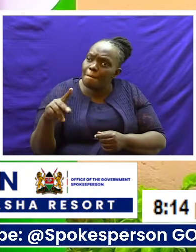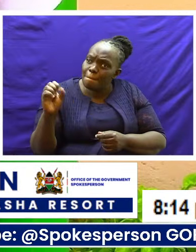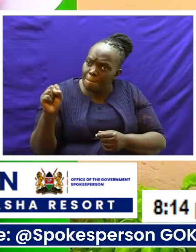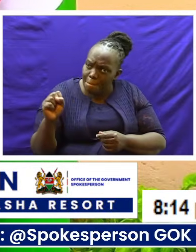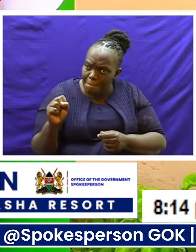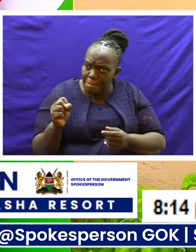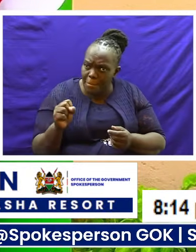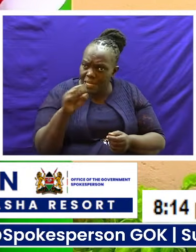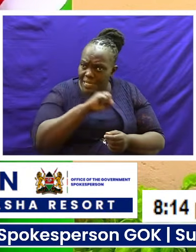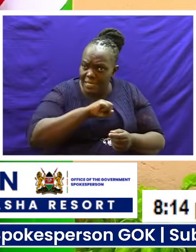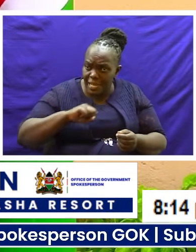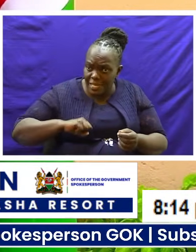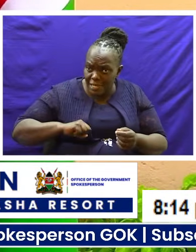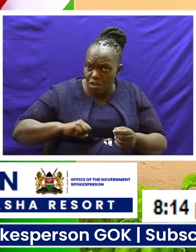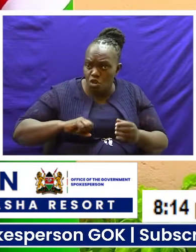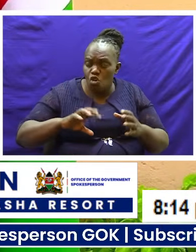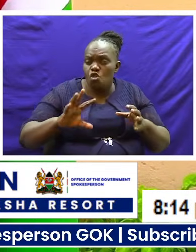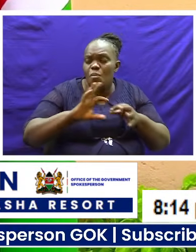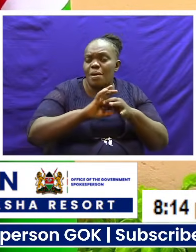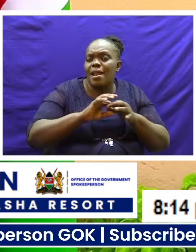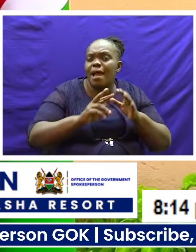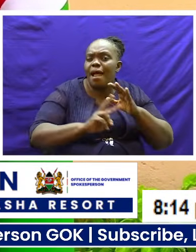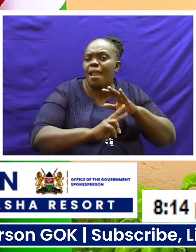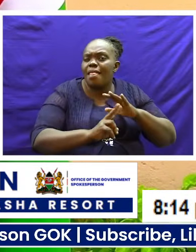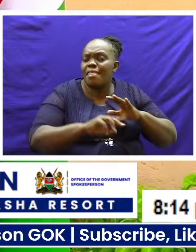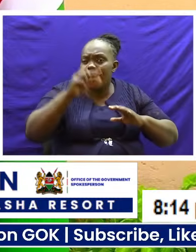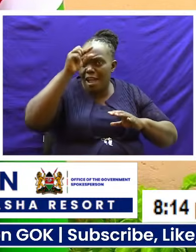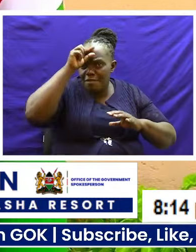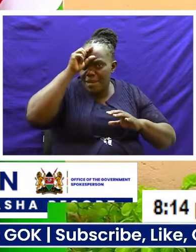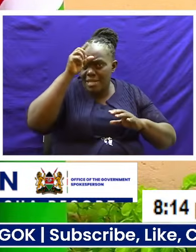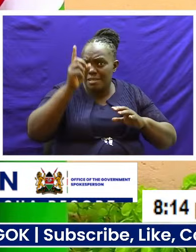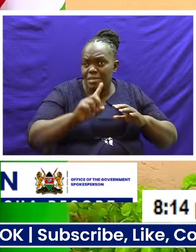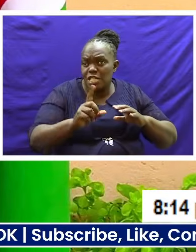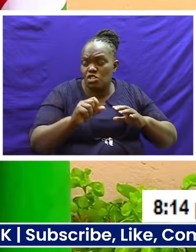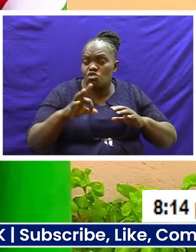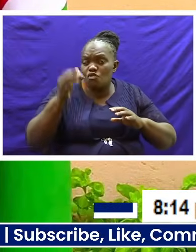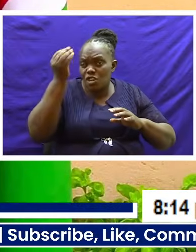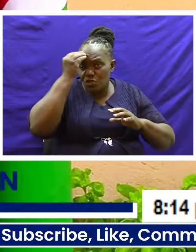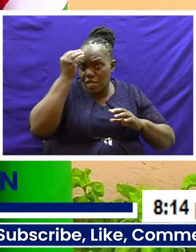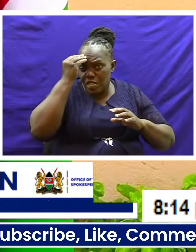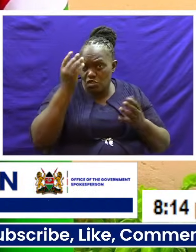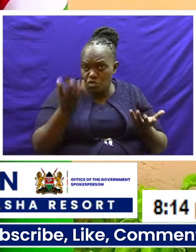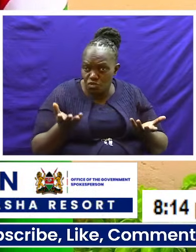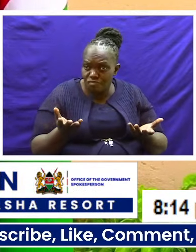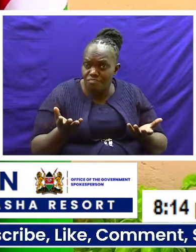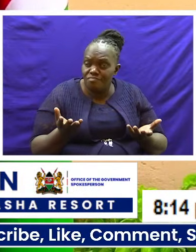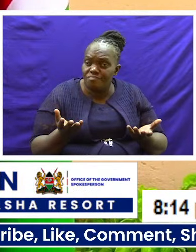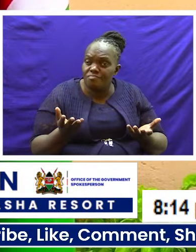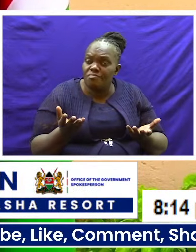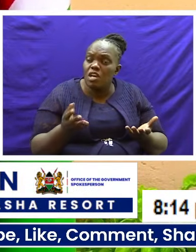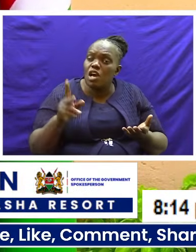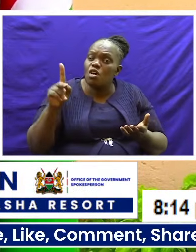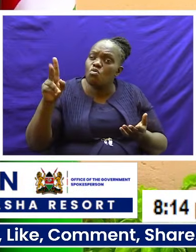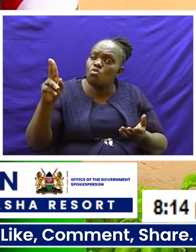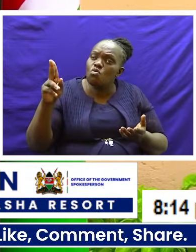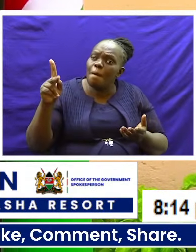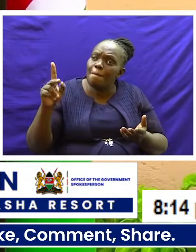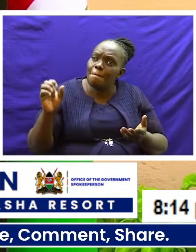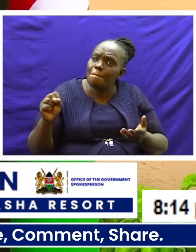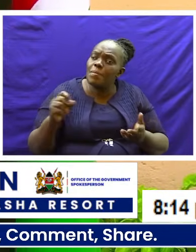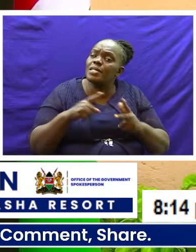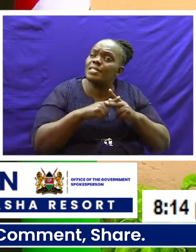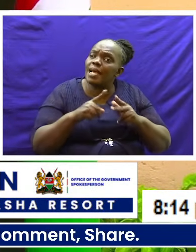a state corporation under the government Ministry of Education. KUCCPS was established in the